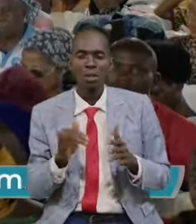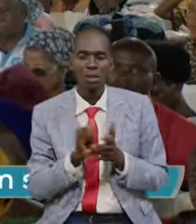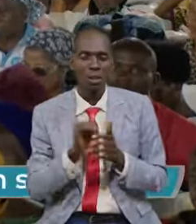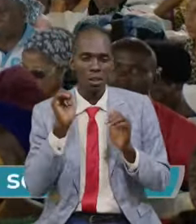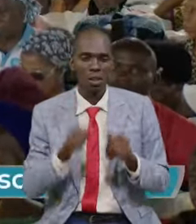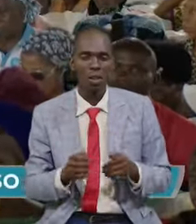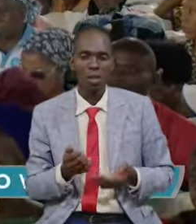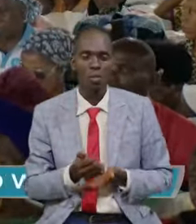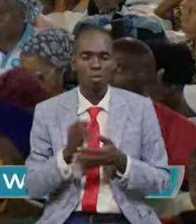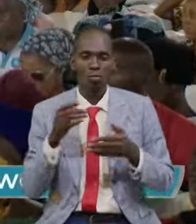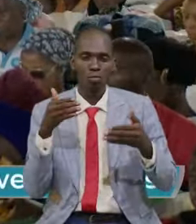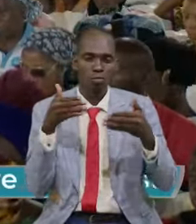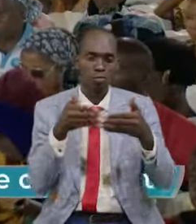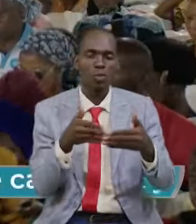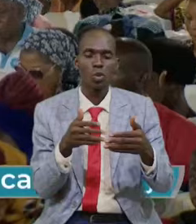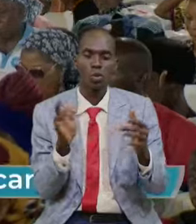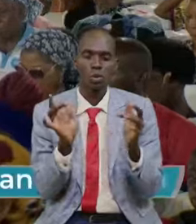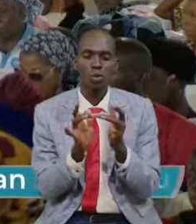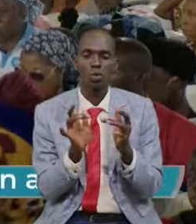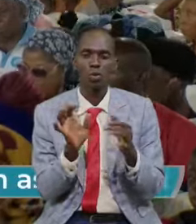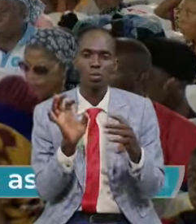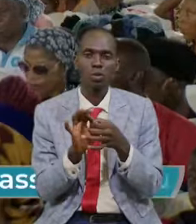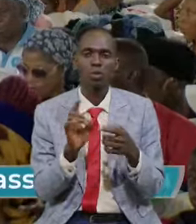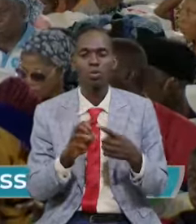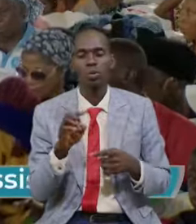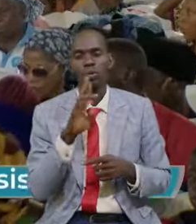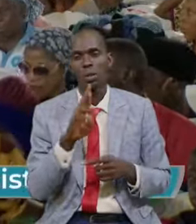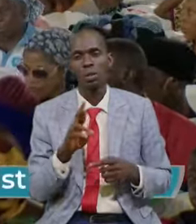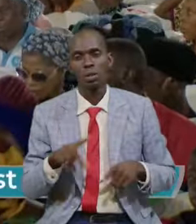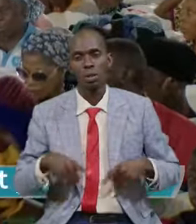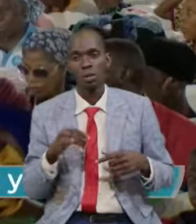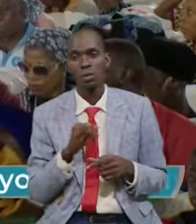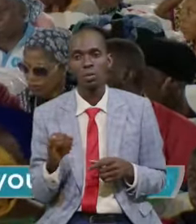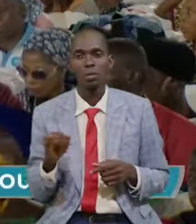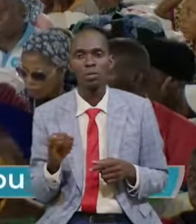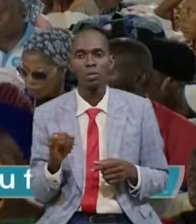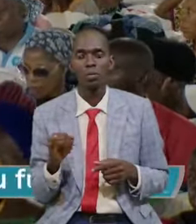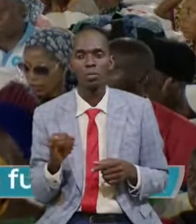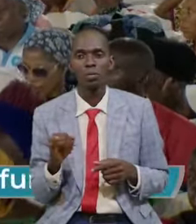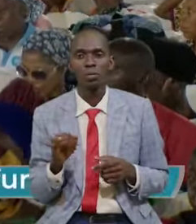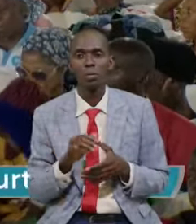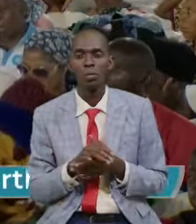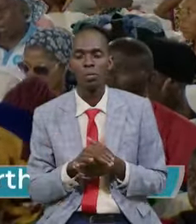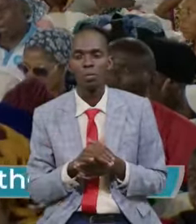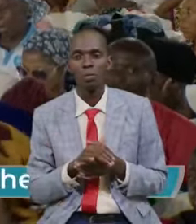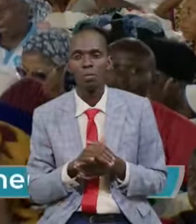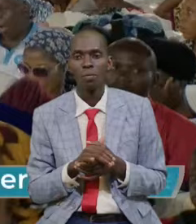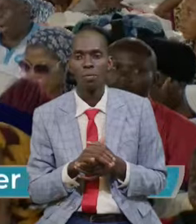whichever. All we want is an address through which we can locate